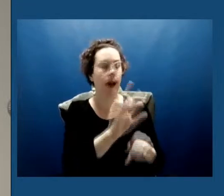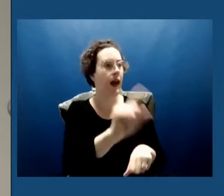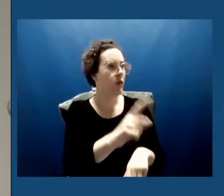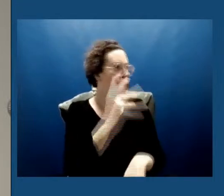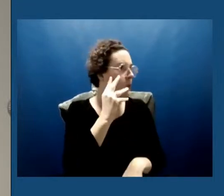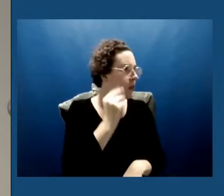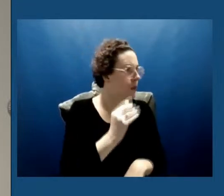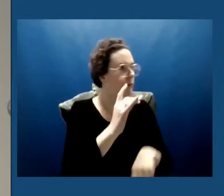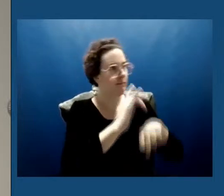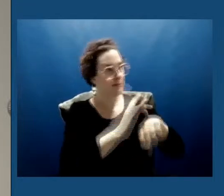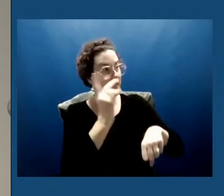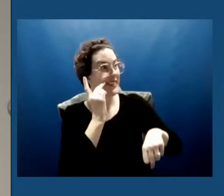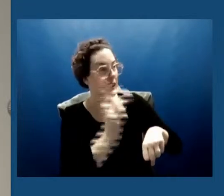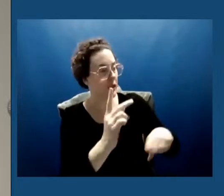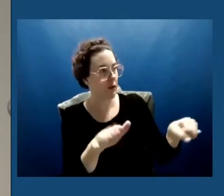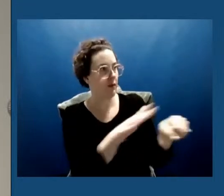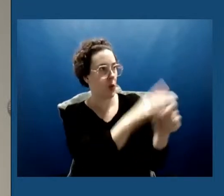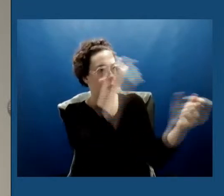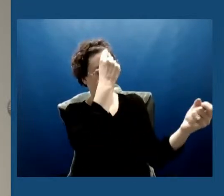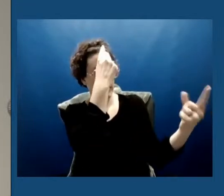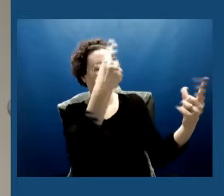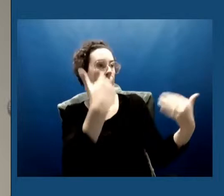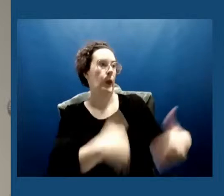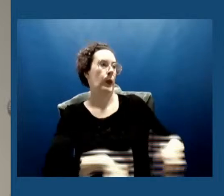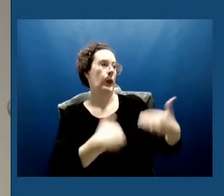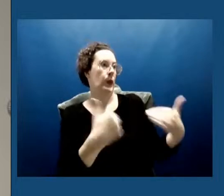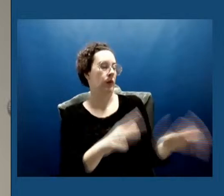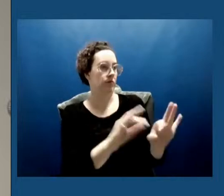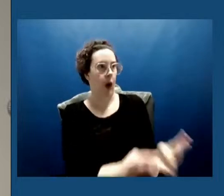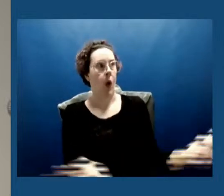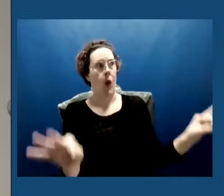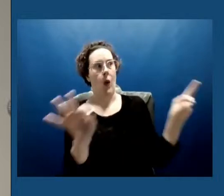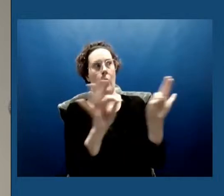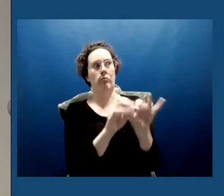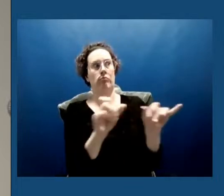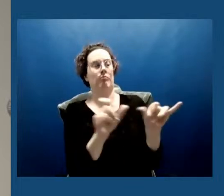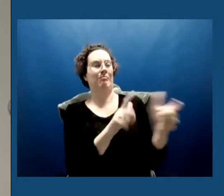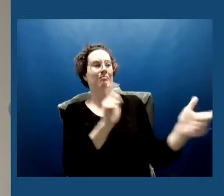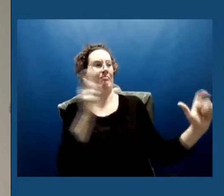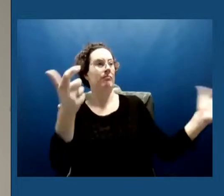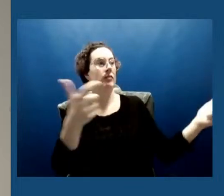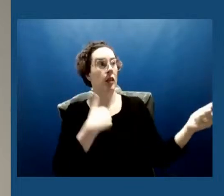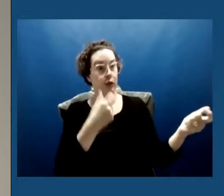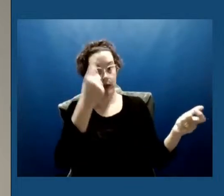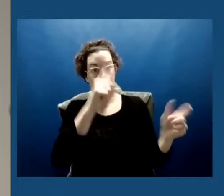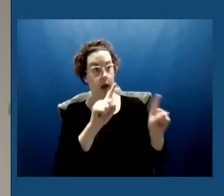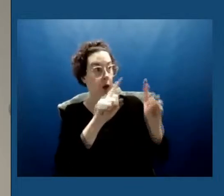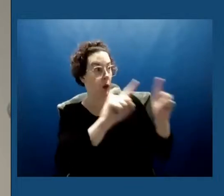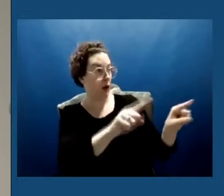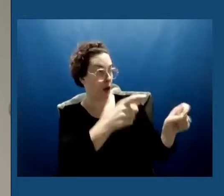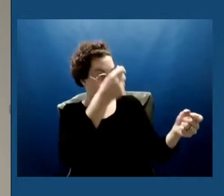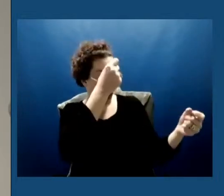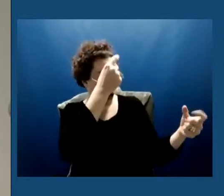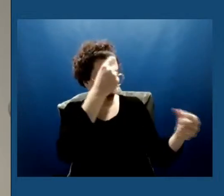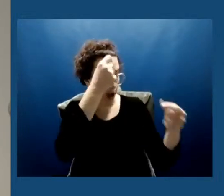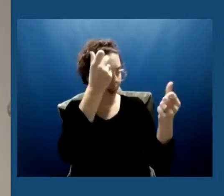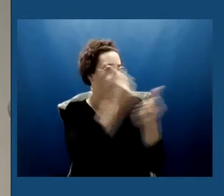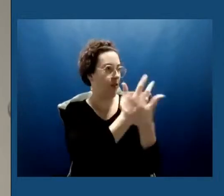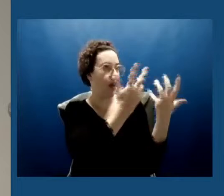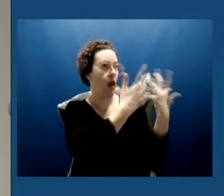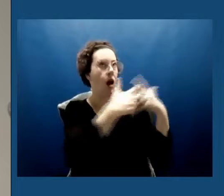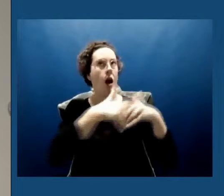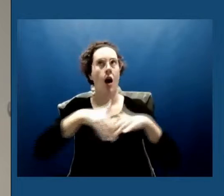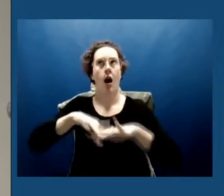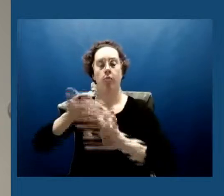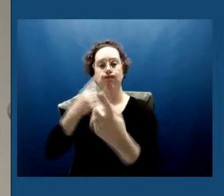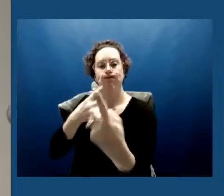the scale of what we're talking about. And it wasn't until I went there to see that everything else started falling into place, and then I